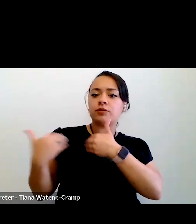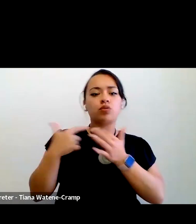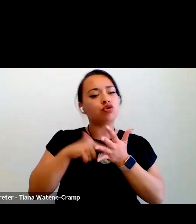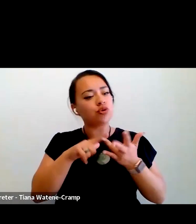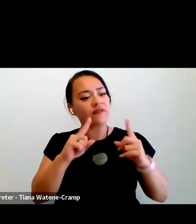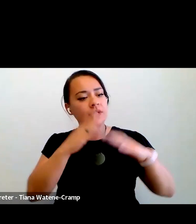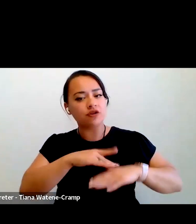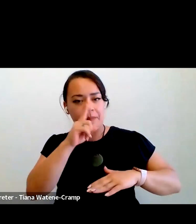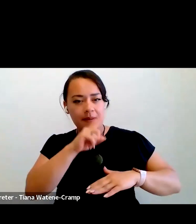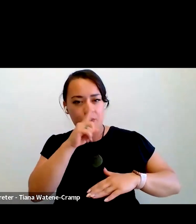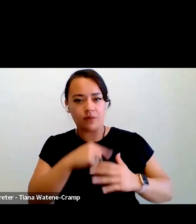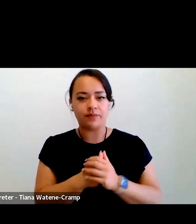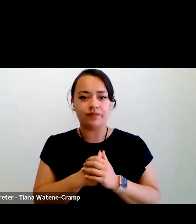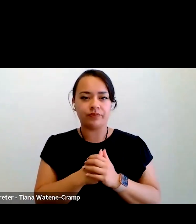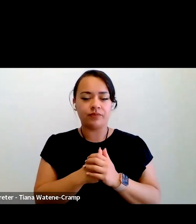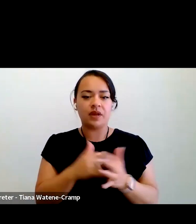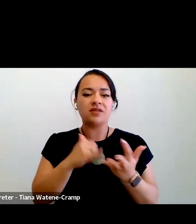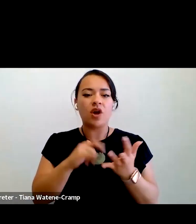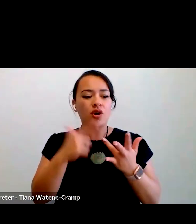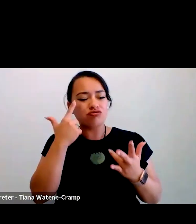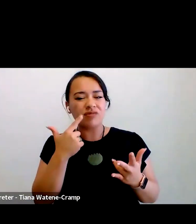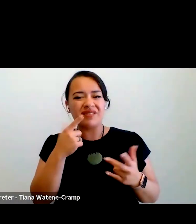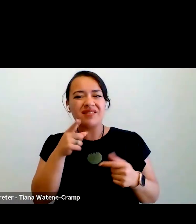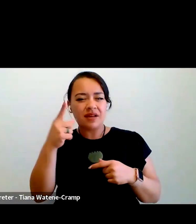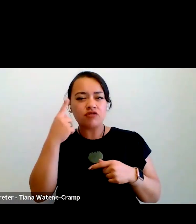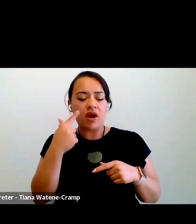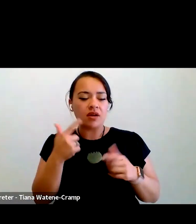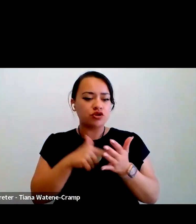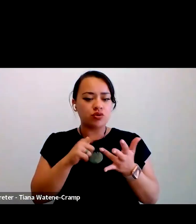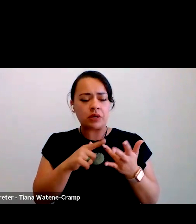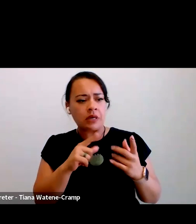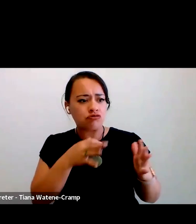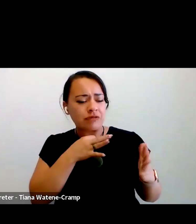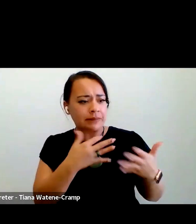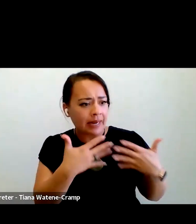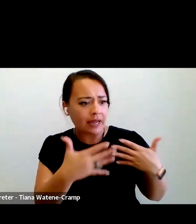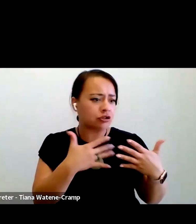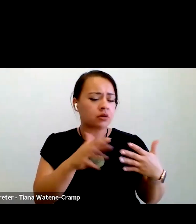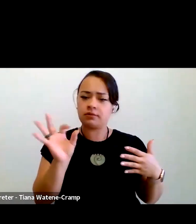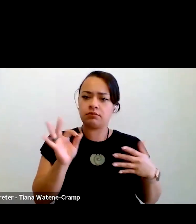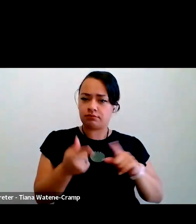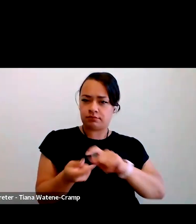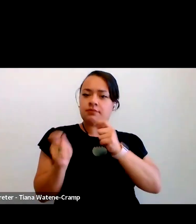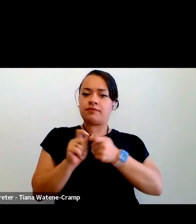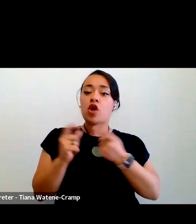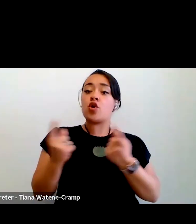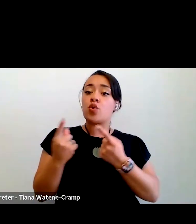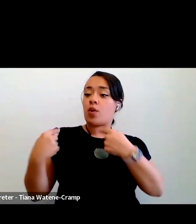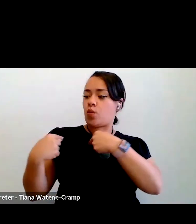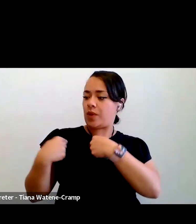of framing everything in terms of risk mitigation, try asking, who are we accountable to, and proceed from there.